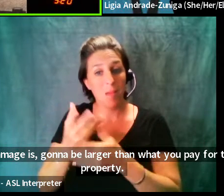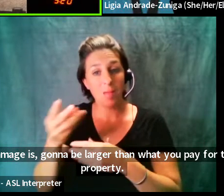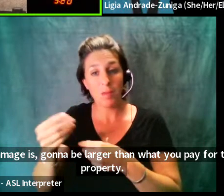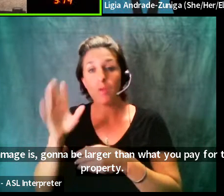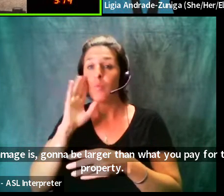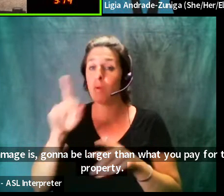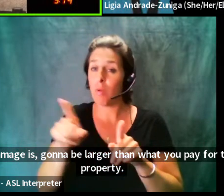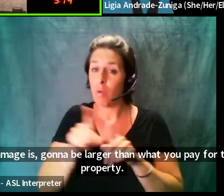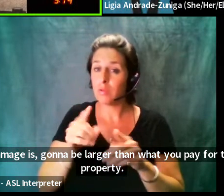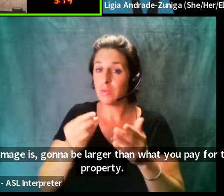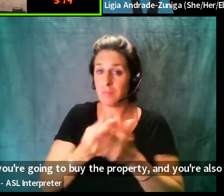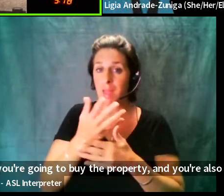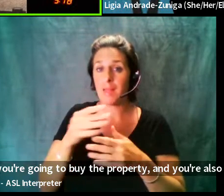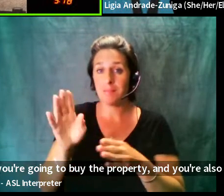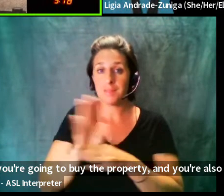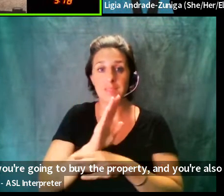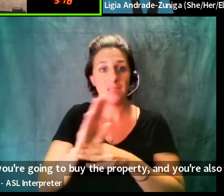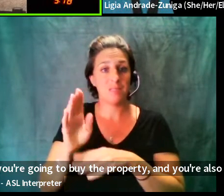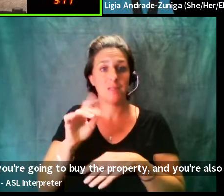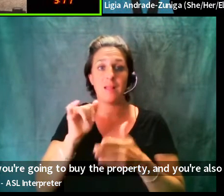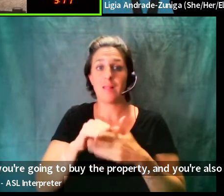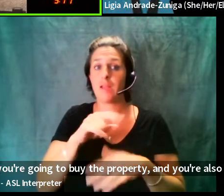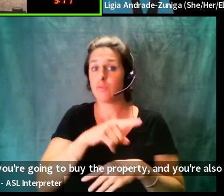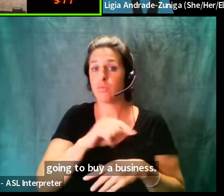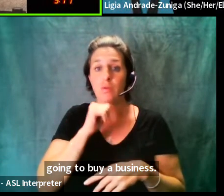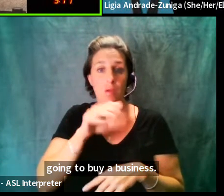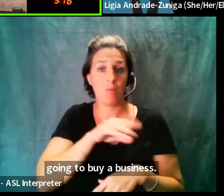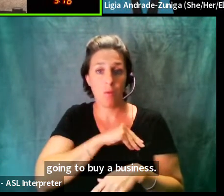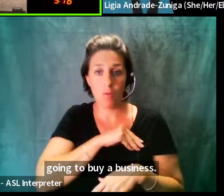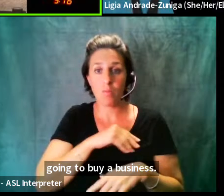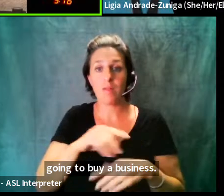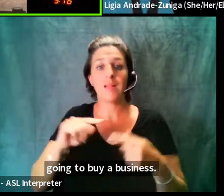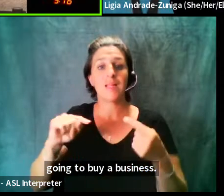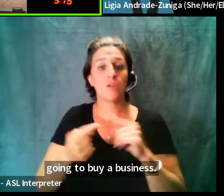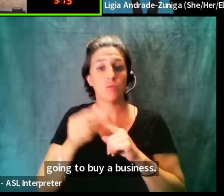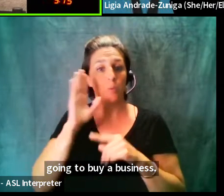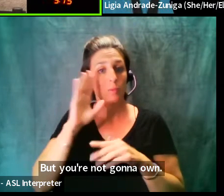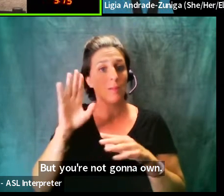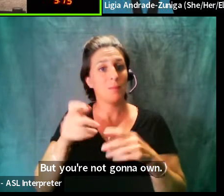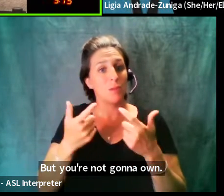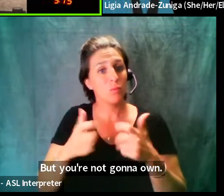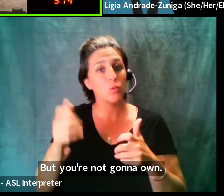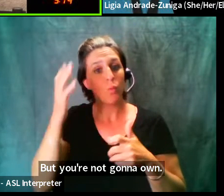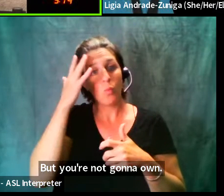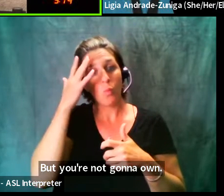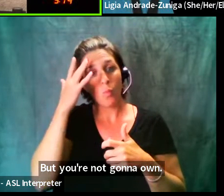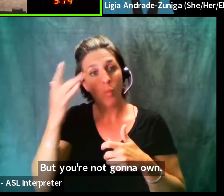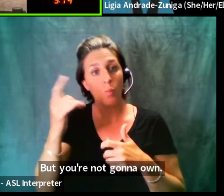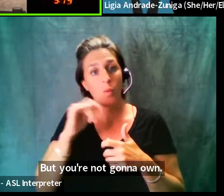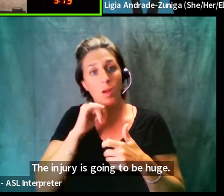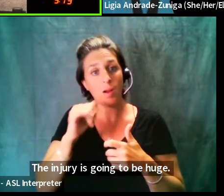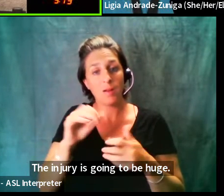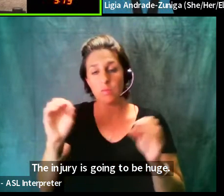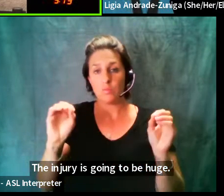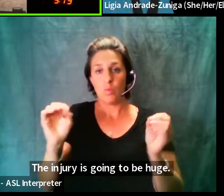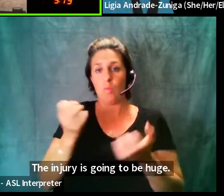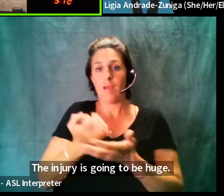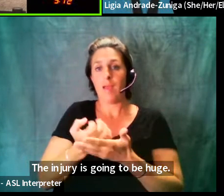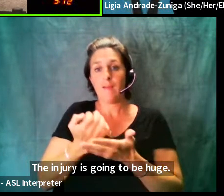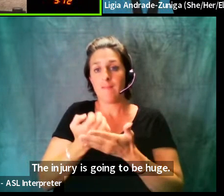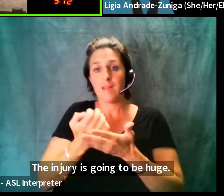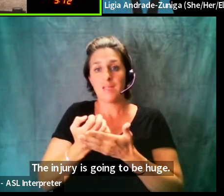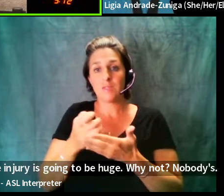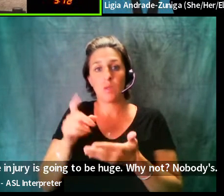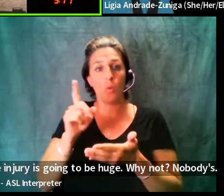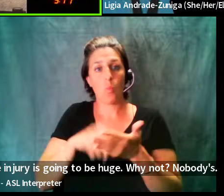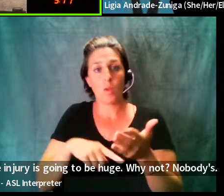going to buy a business, which you're not going to own. The injury is going to be huge. Why not? There's no evidence of what's